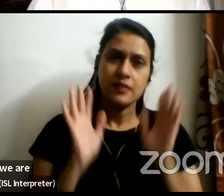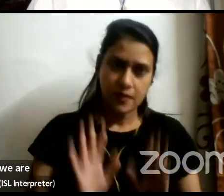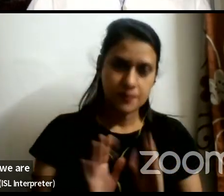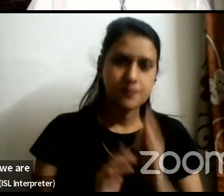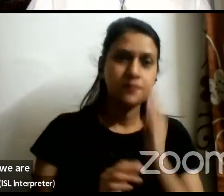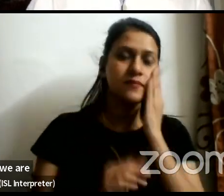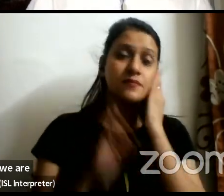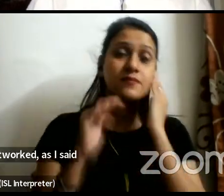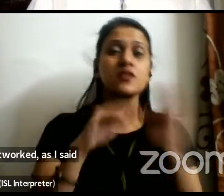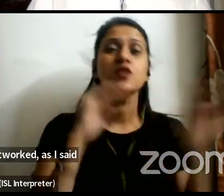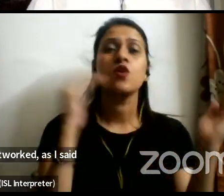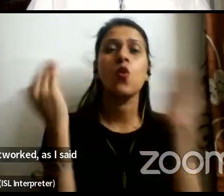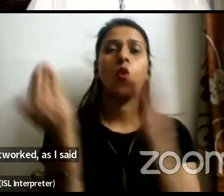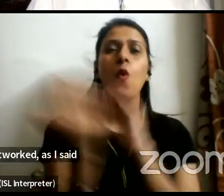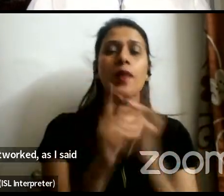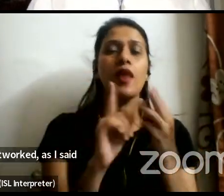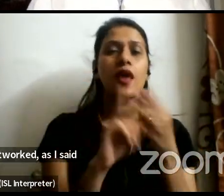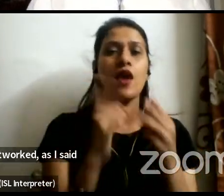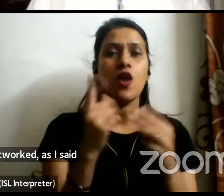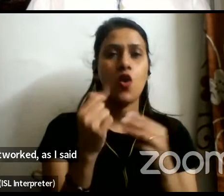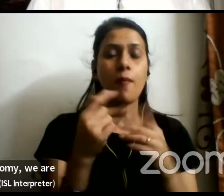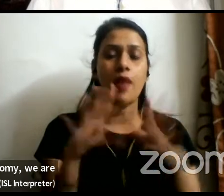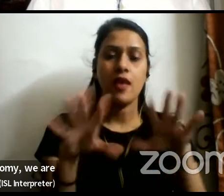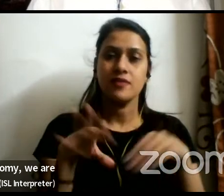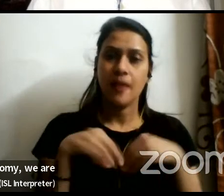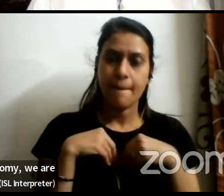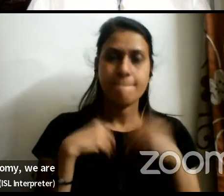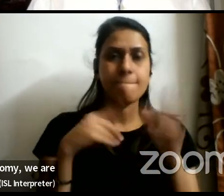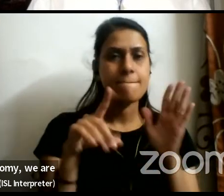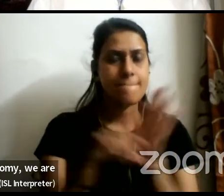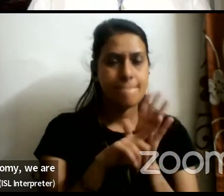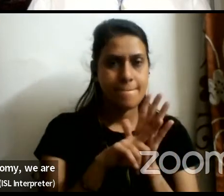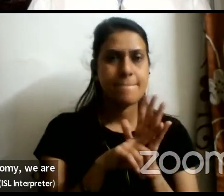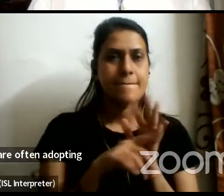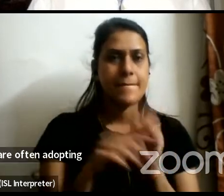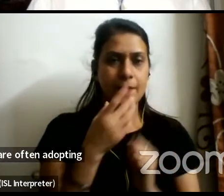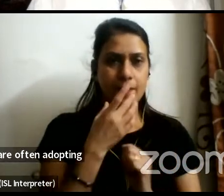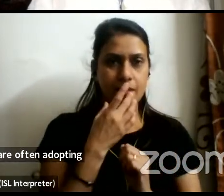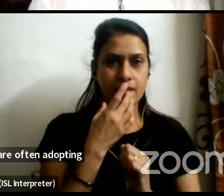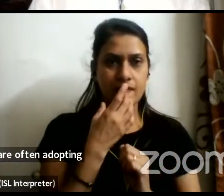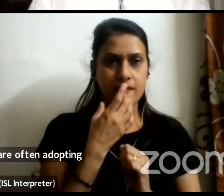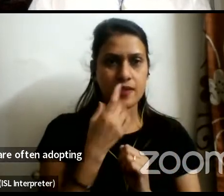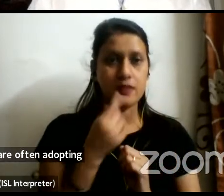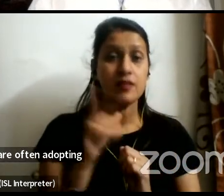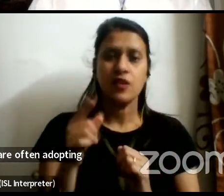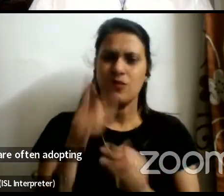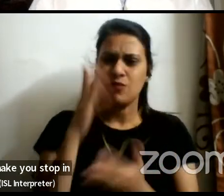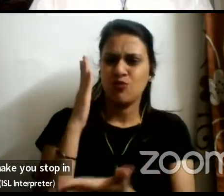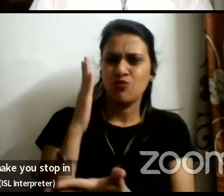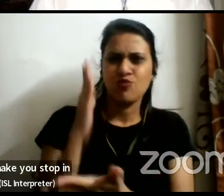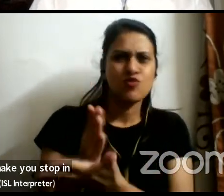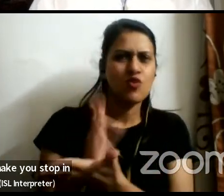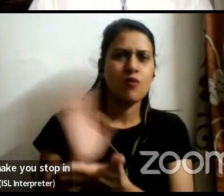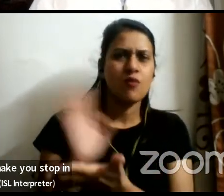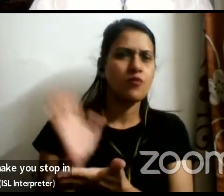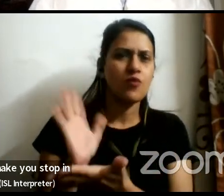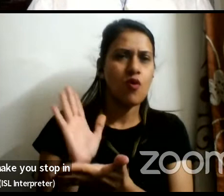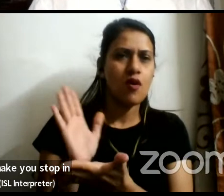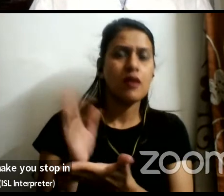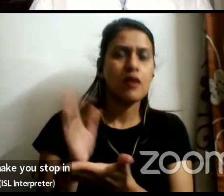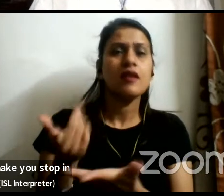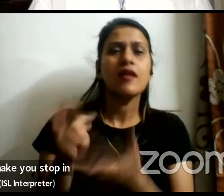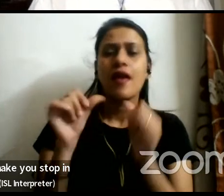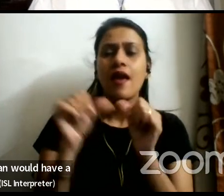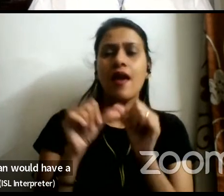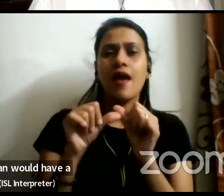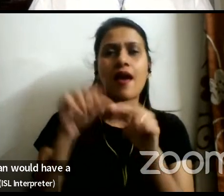in the global economy. We are often adopting these laws. I think, it really does make you stop and wonder why a country like Afghanistan would